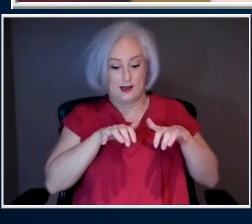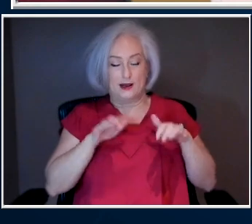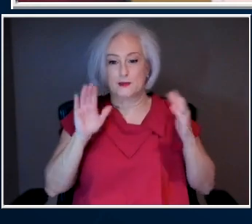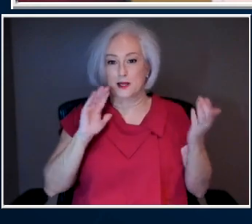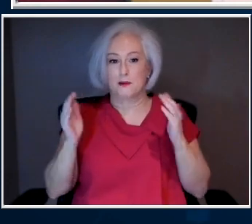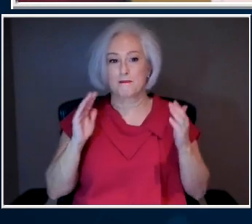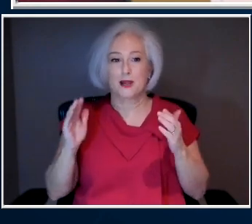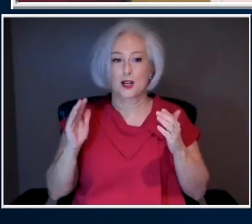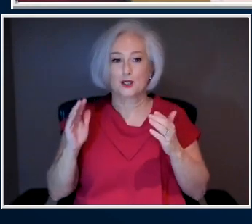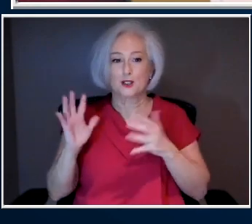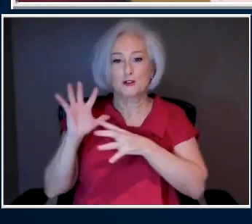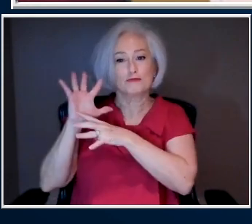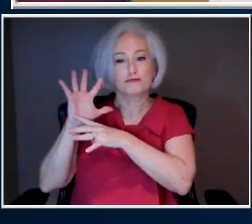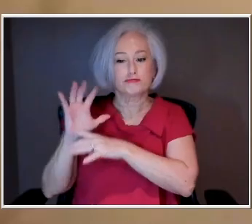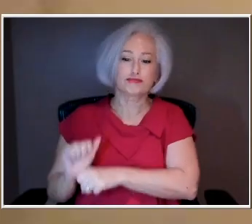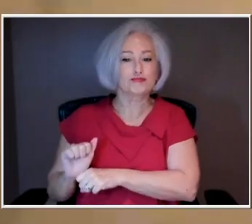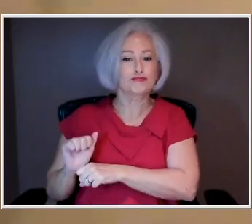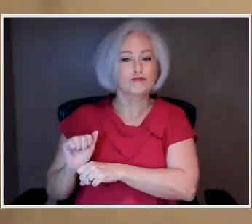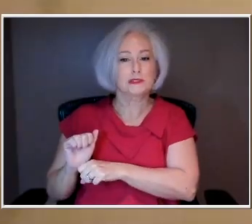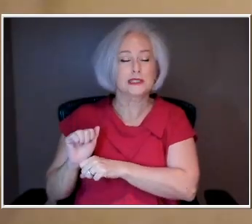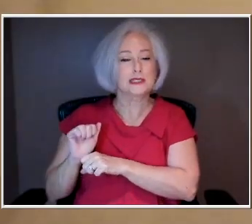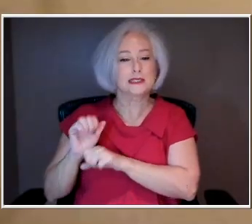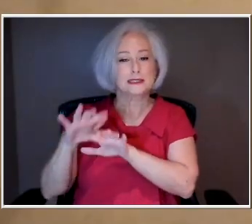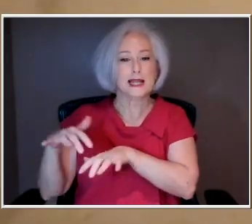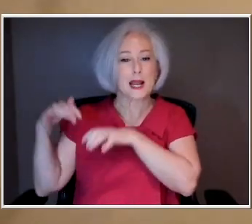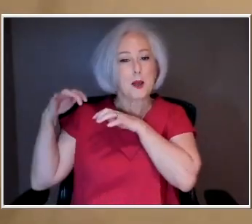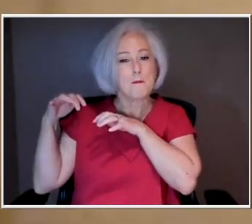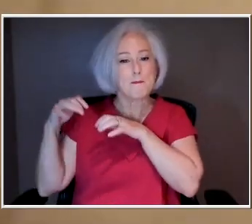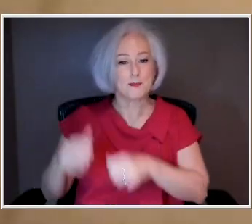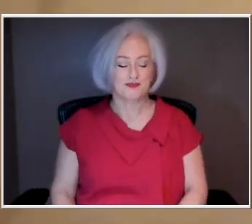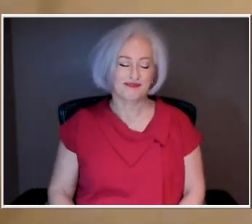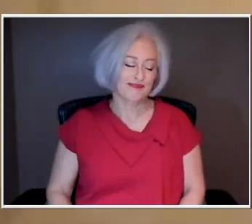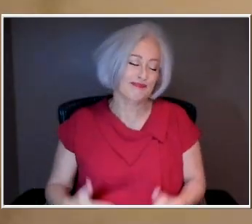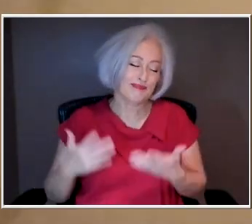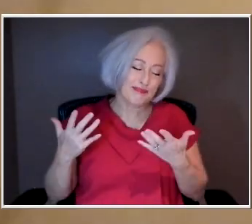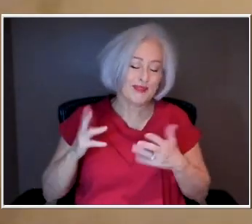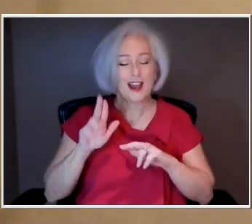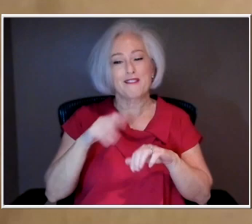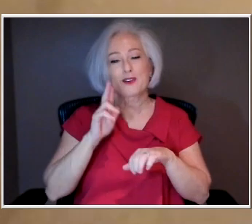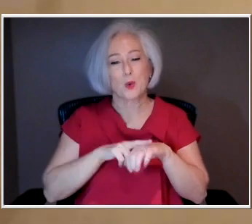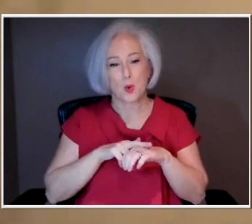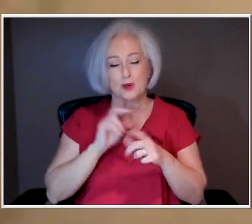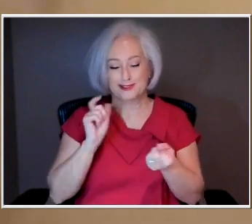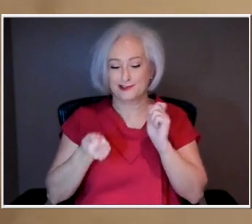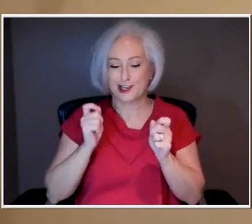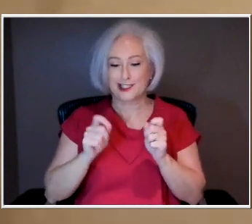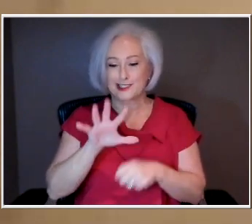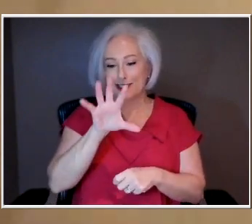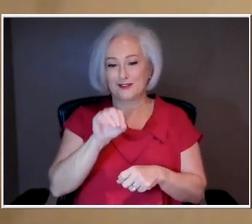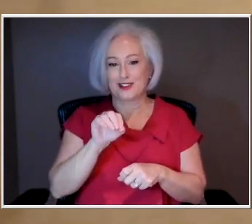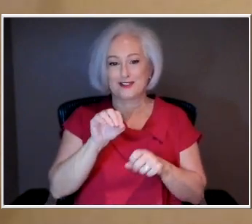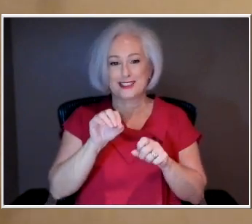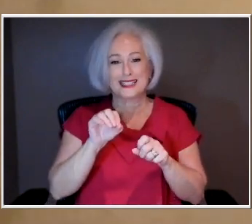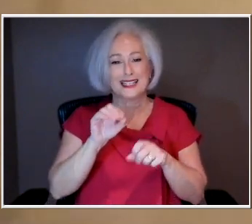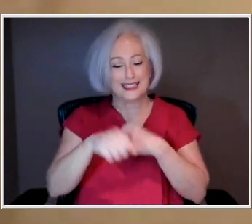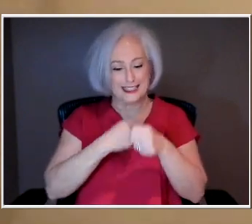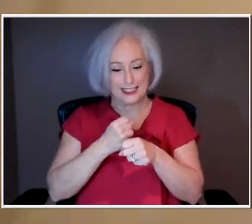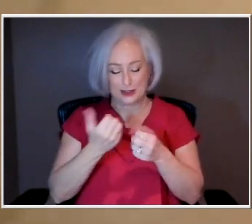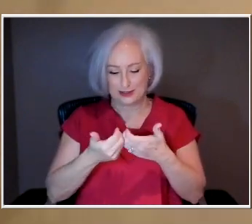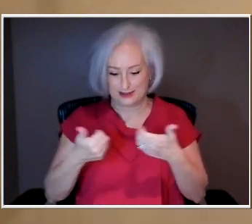national interviews just how nice that stadium is. So from a healthcare perspective, though, is there much of a difference in playing in one of these newer